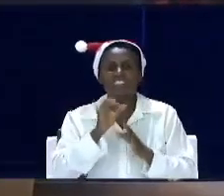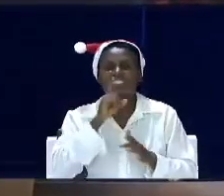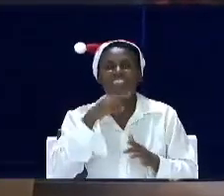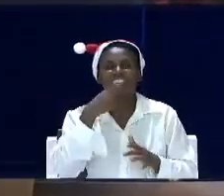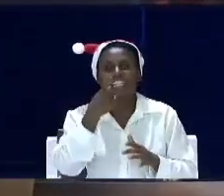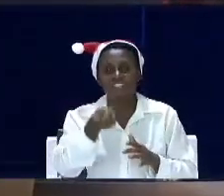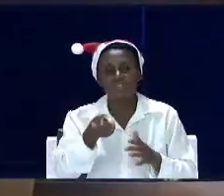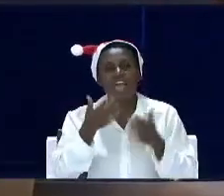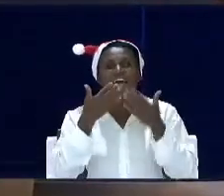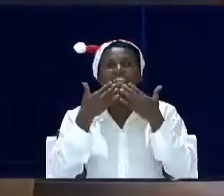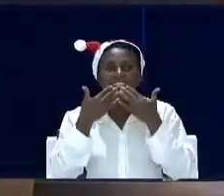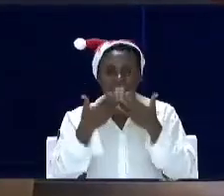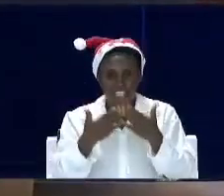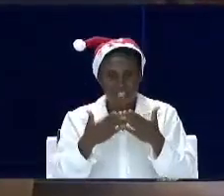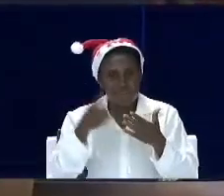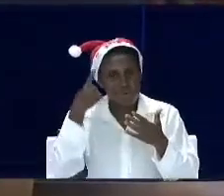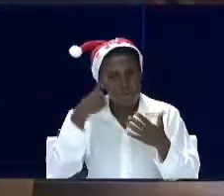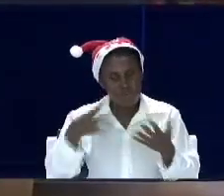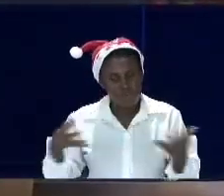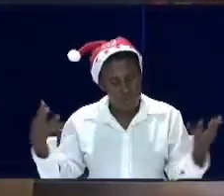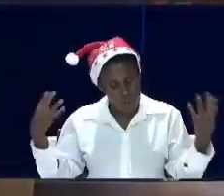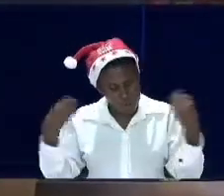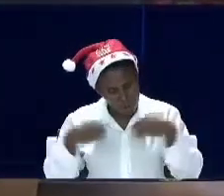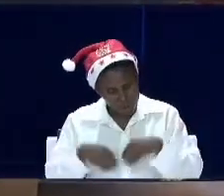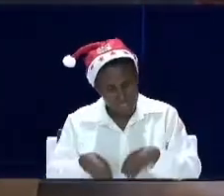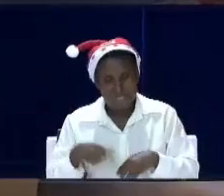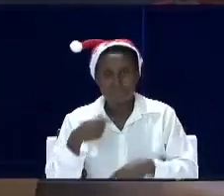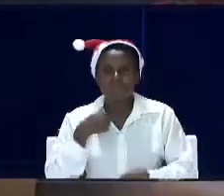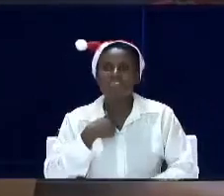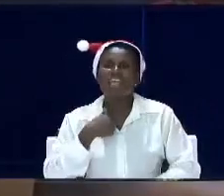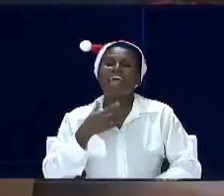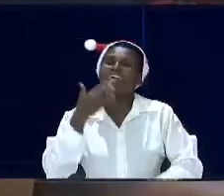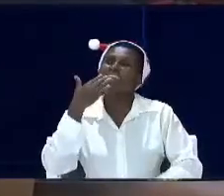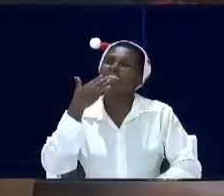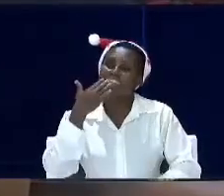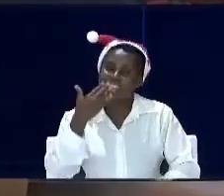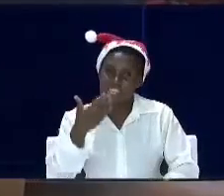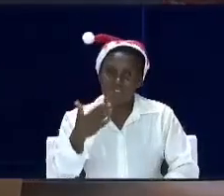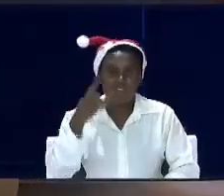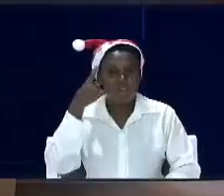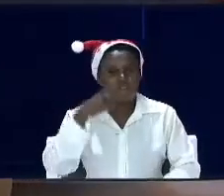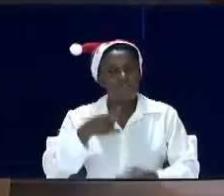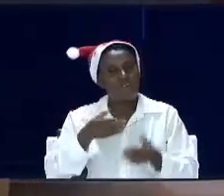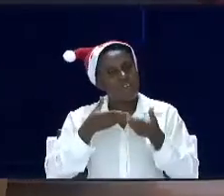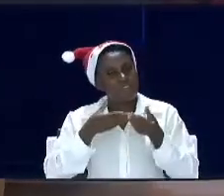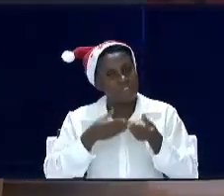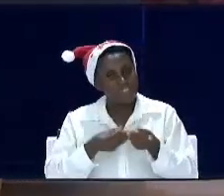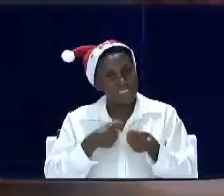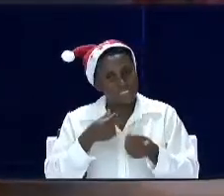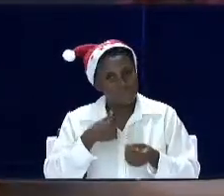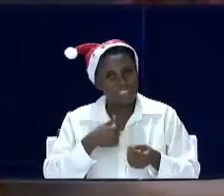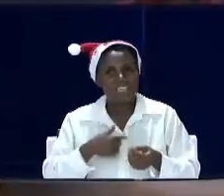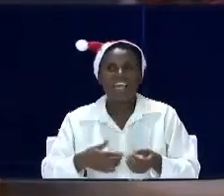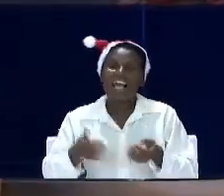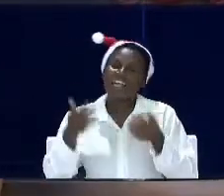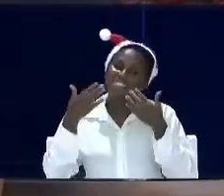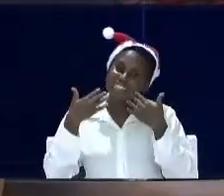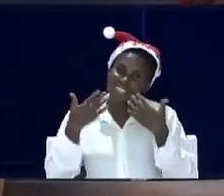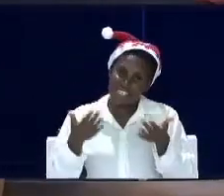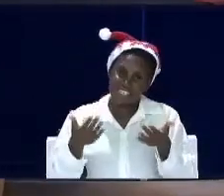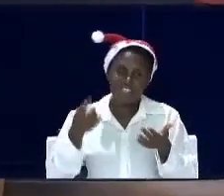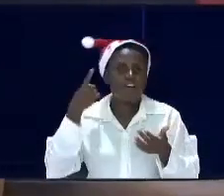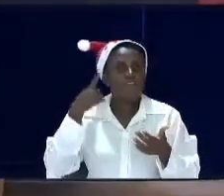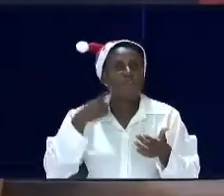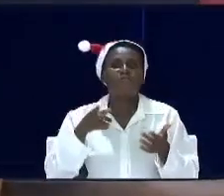for clothing me. Thank you for feeding me. Thank you for attending to me when I